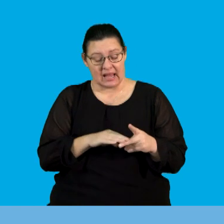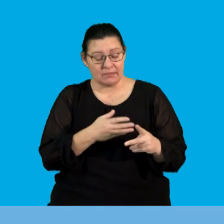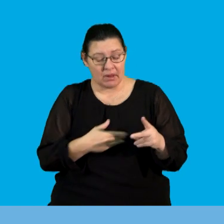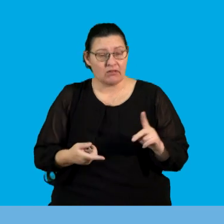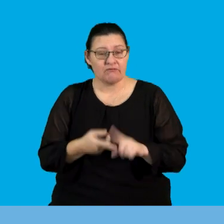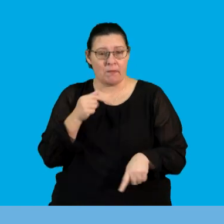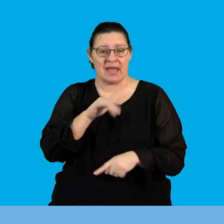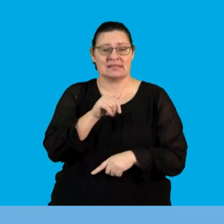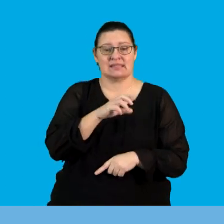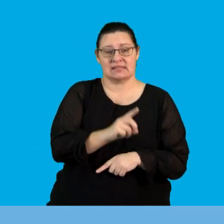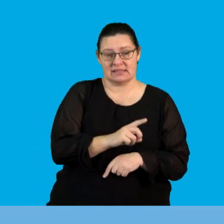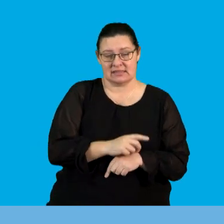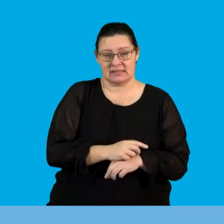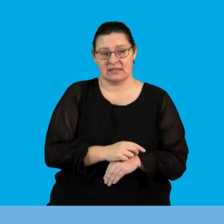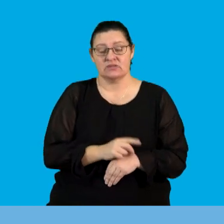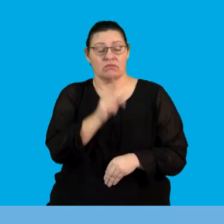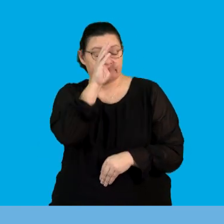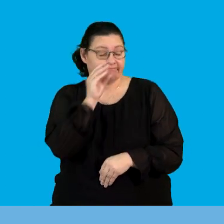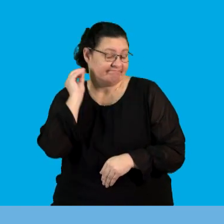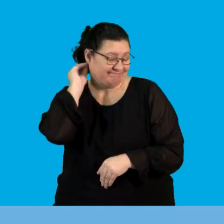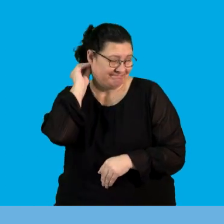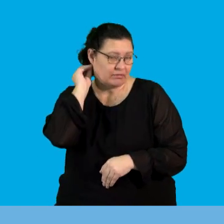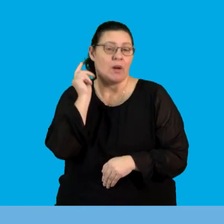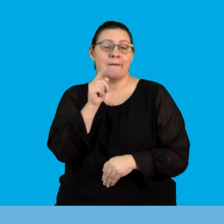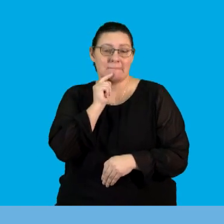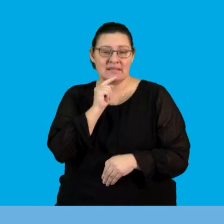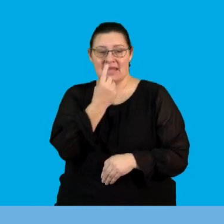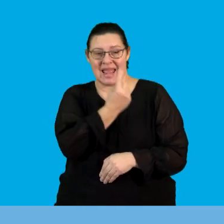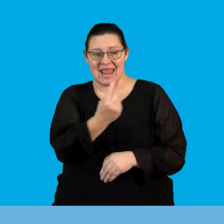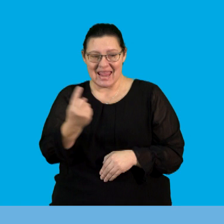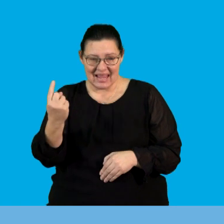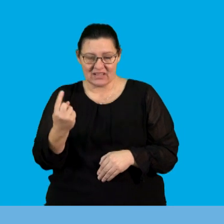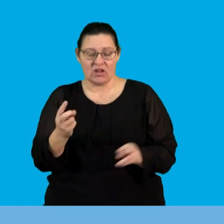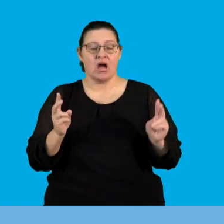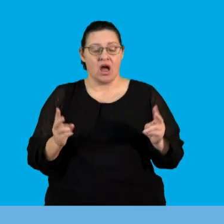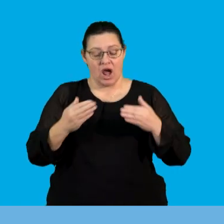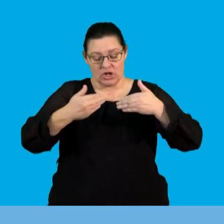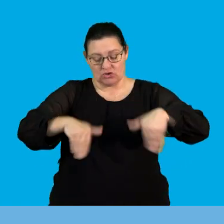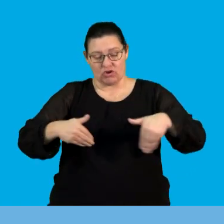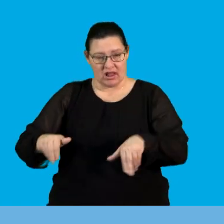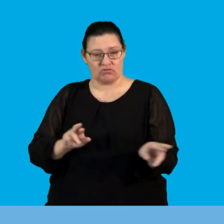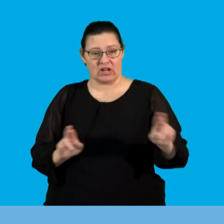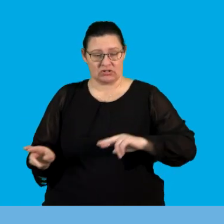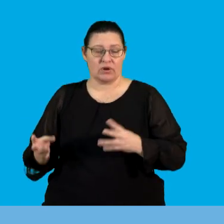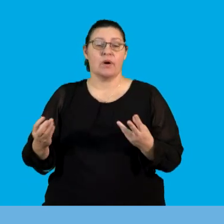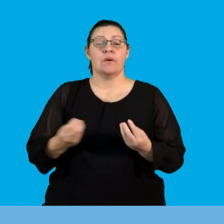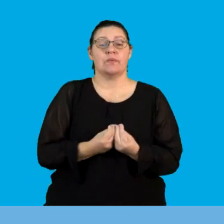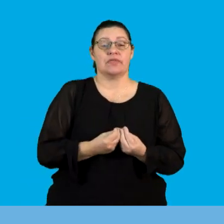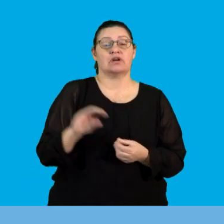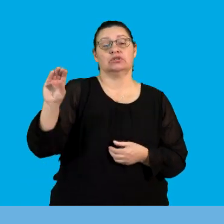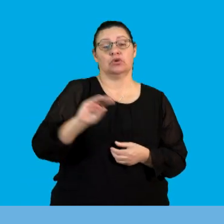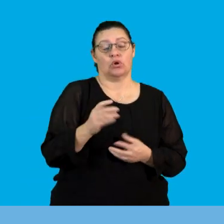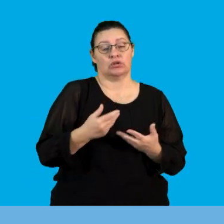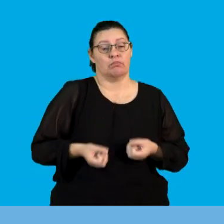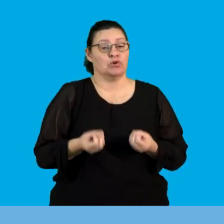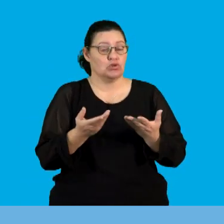the second part comes from the acid. So with that in mind, we need to complete each of the following neutralization reactions with the